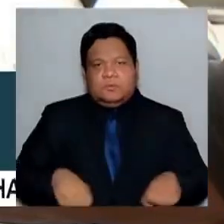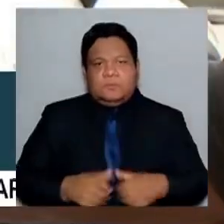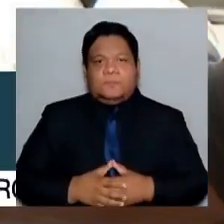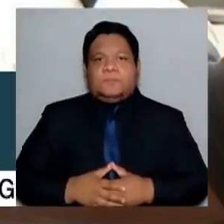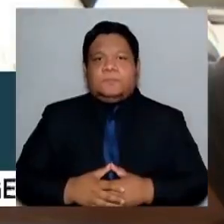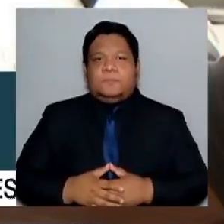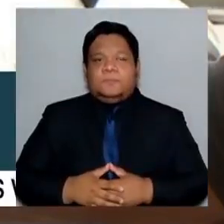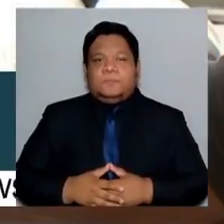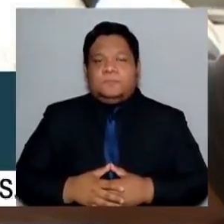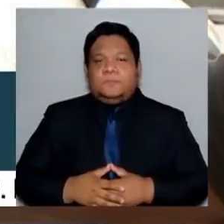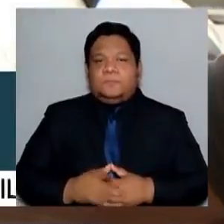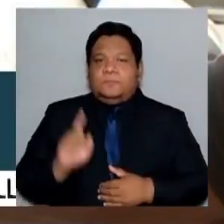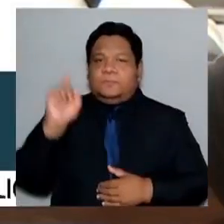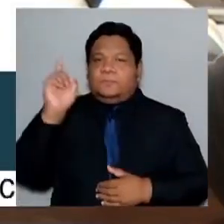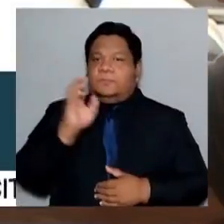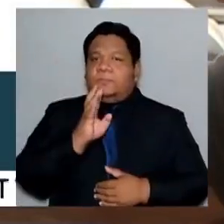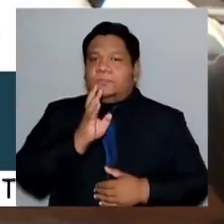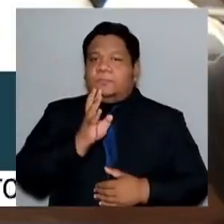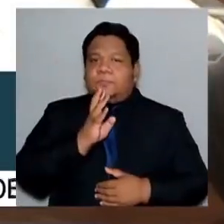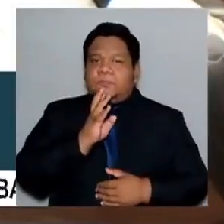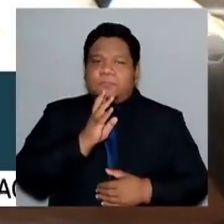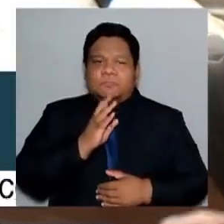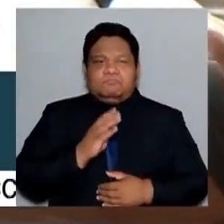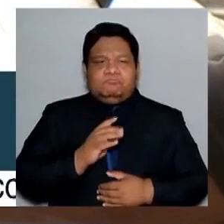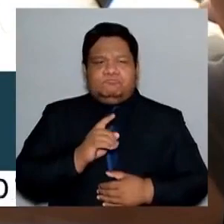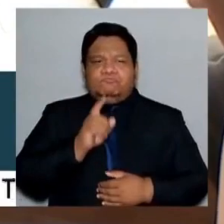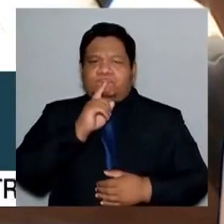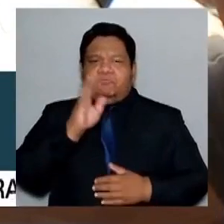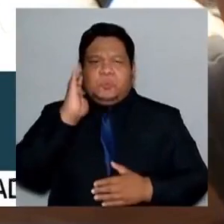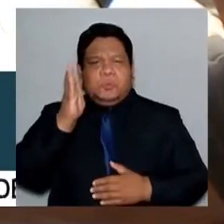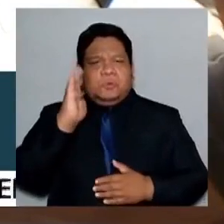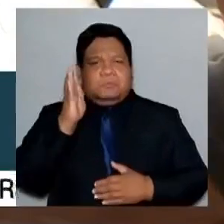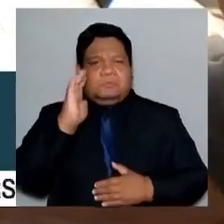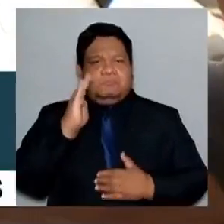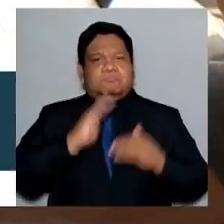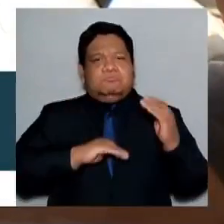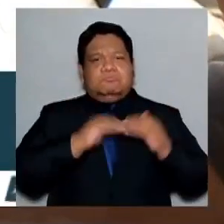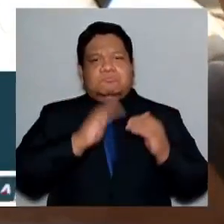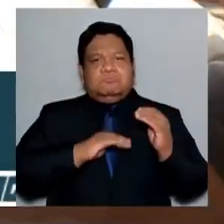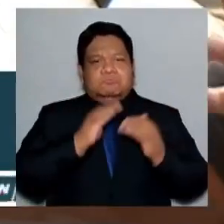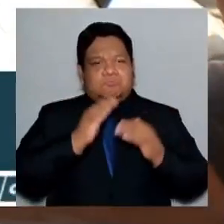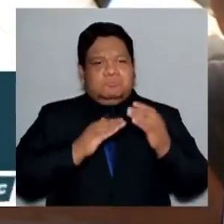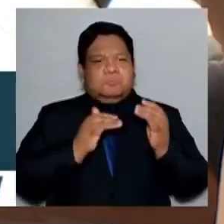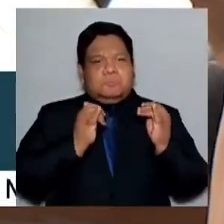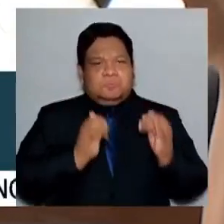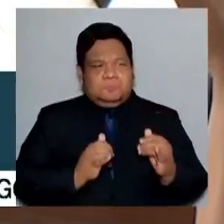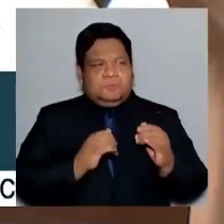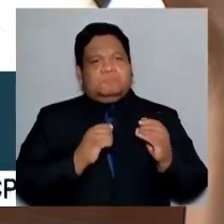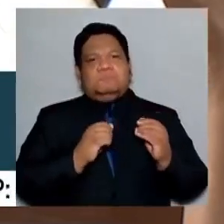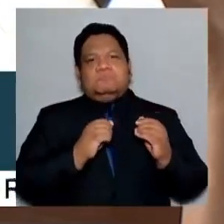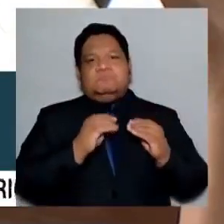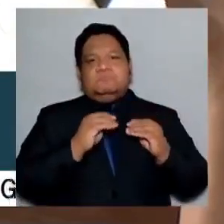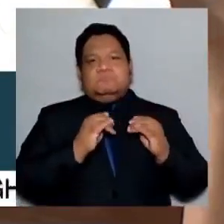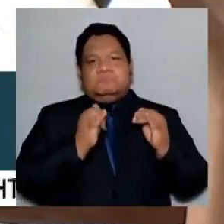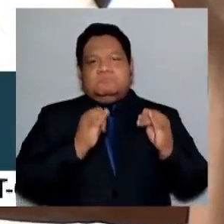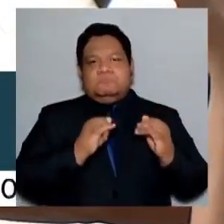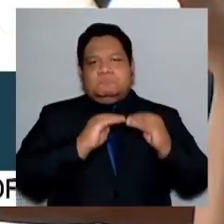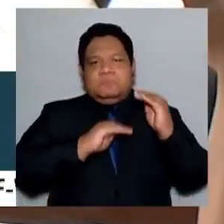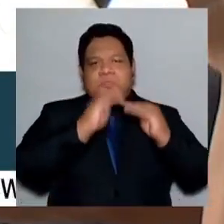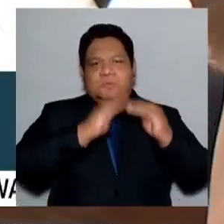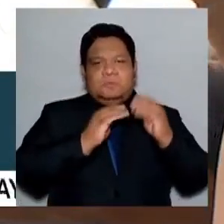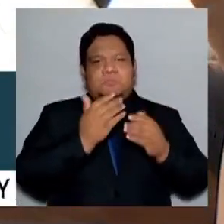We're assuring that it's going to be restored to the for the same structure and the same